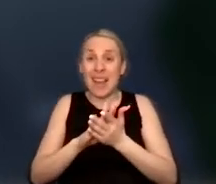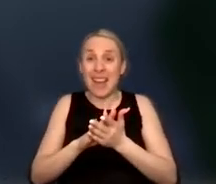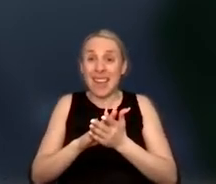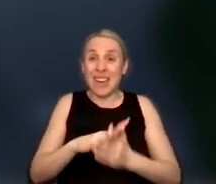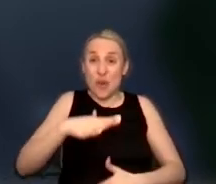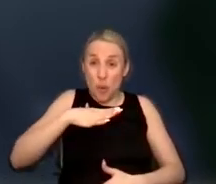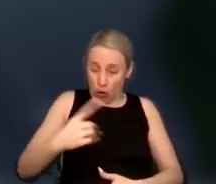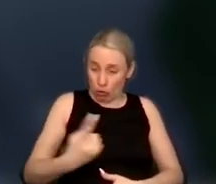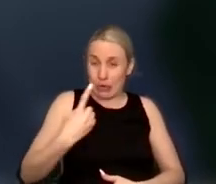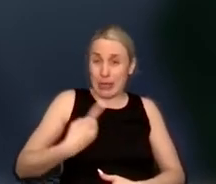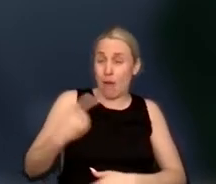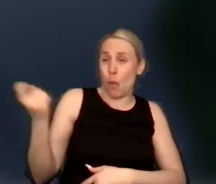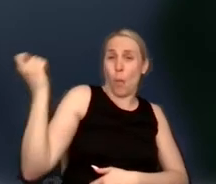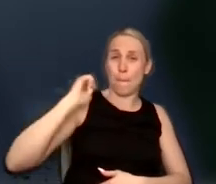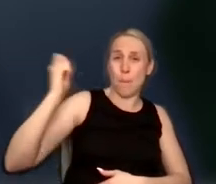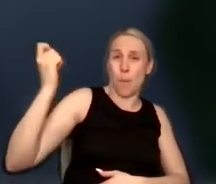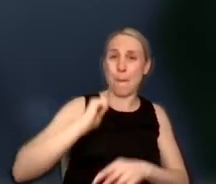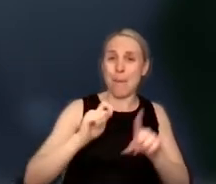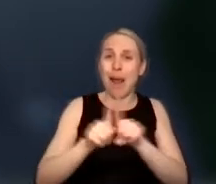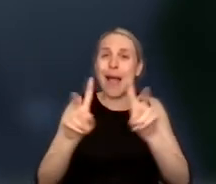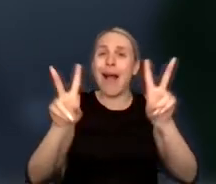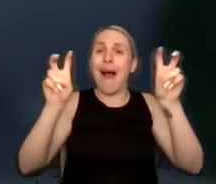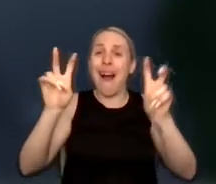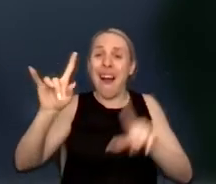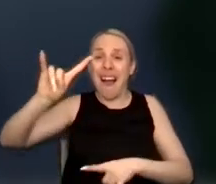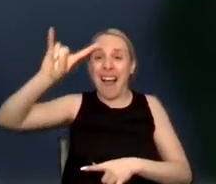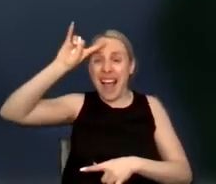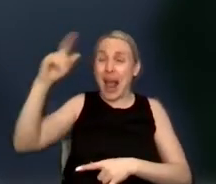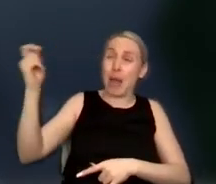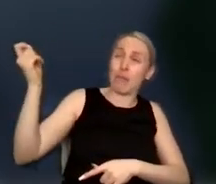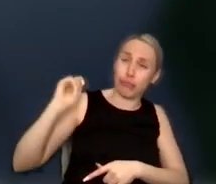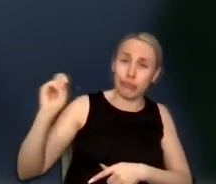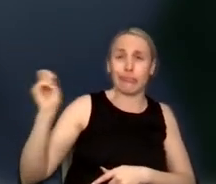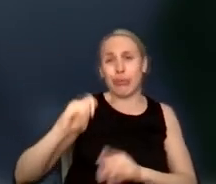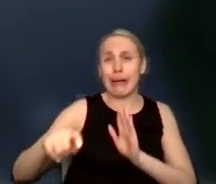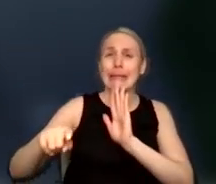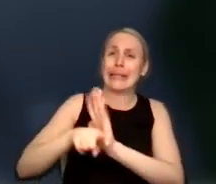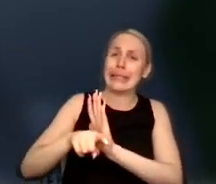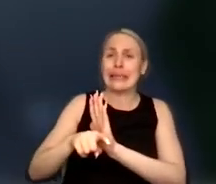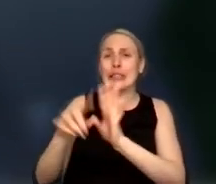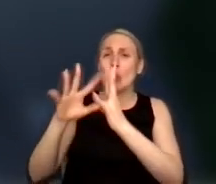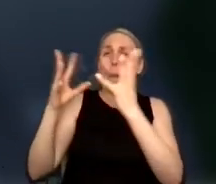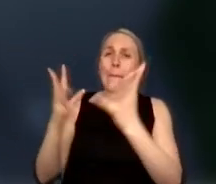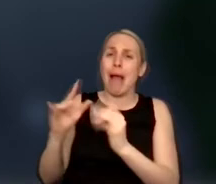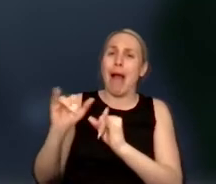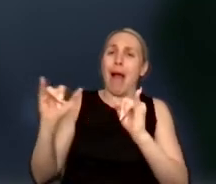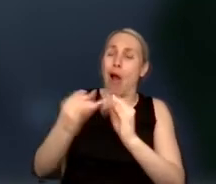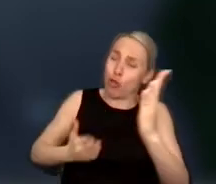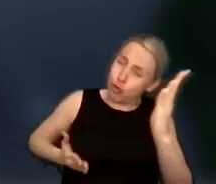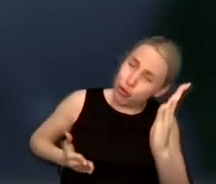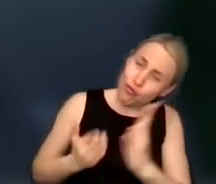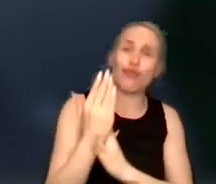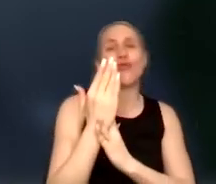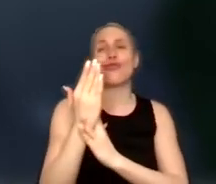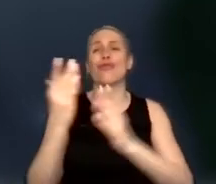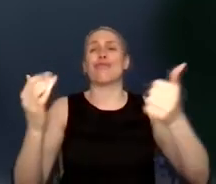project? That classic discussion. Yes. Creating your own heterotopia. Yeah, yeah, it's really true. Yeah, that's so true. There should be a hell